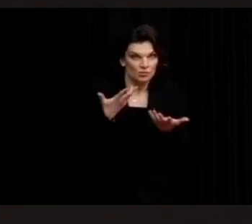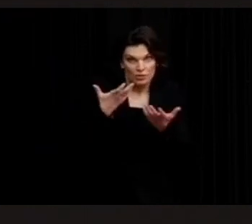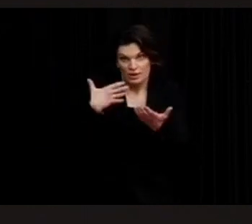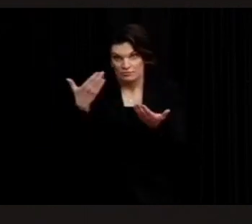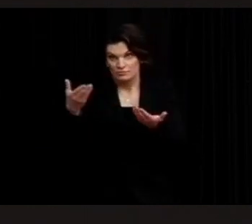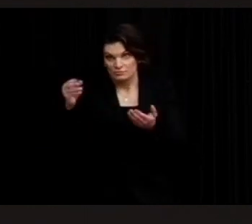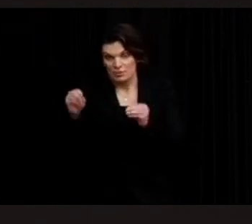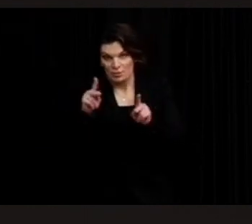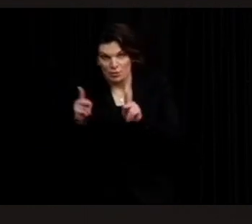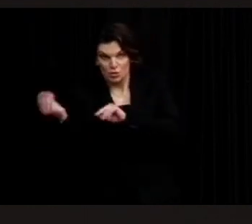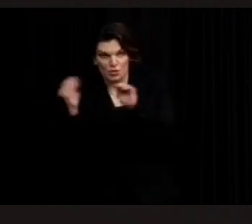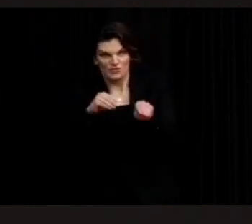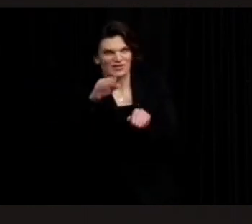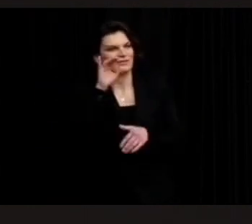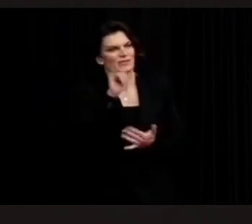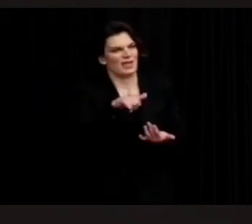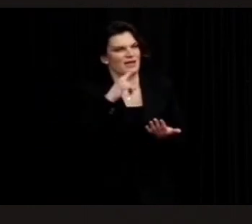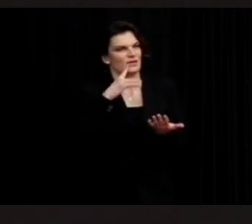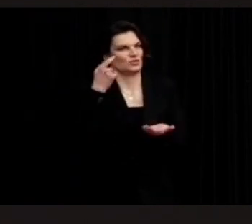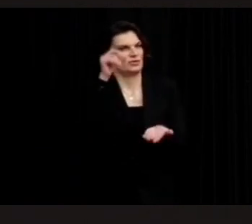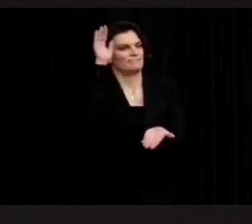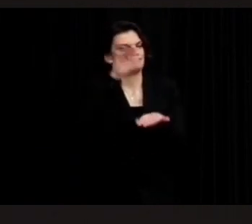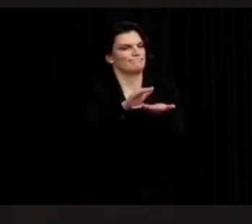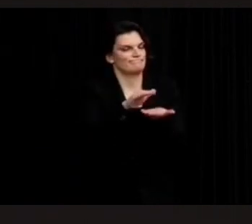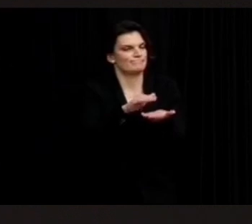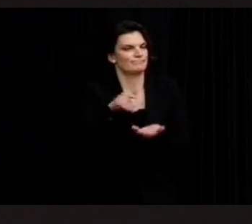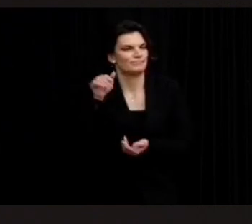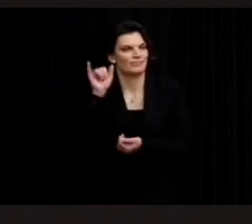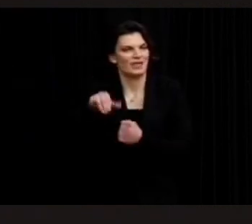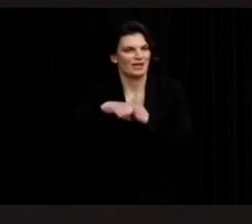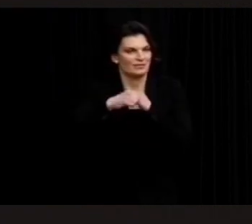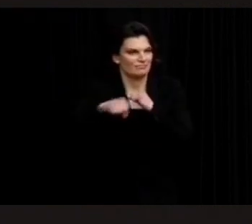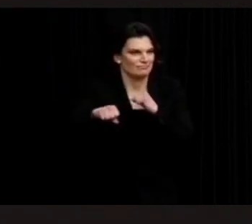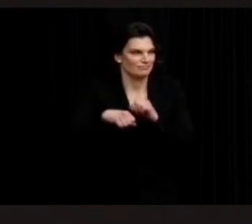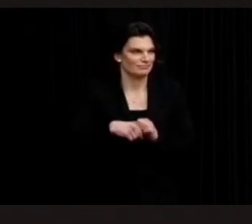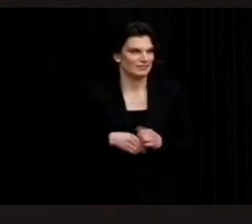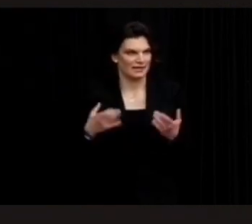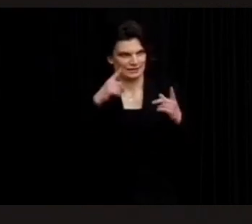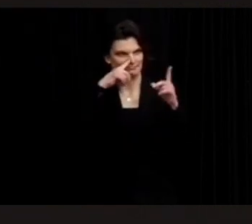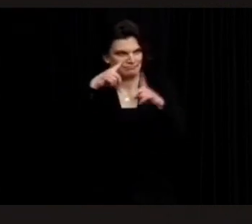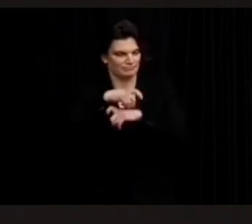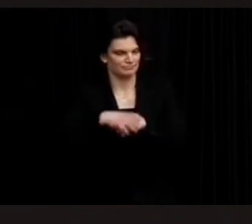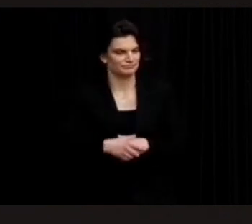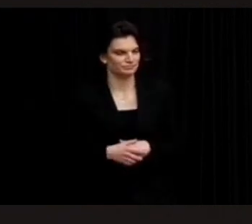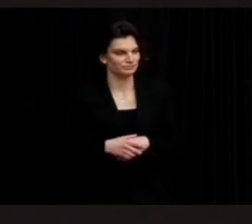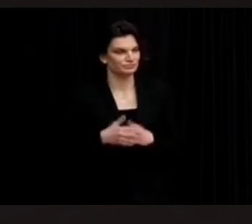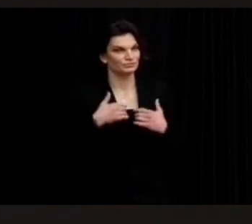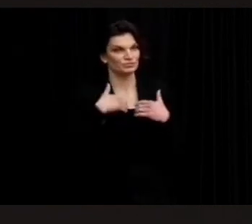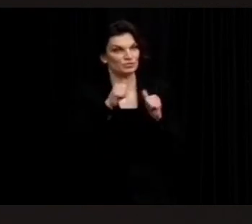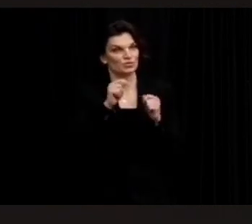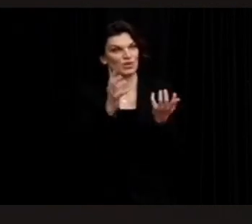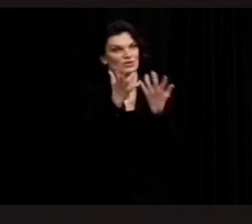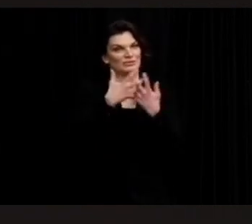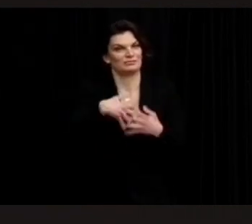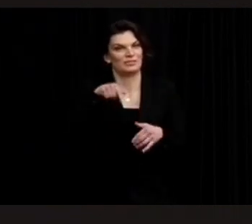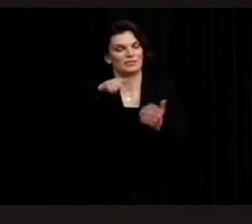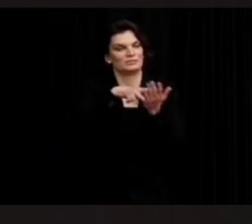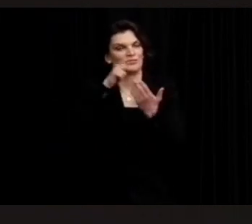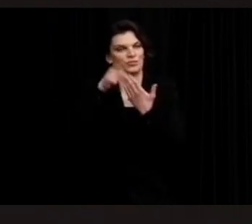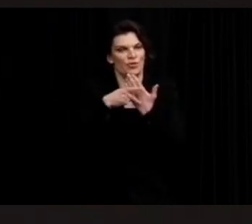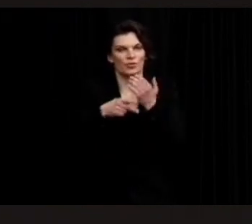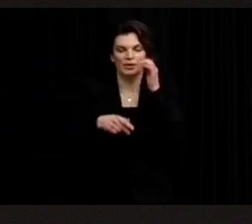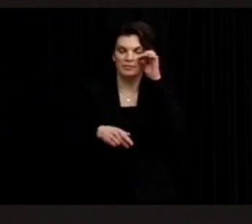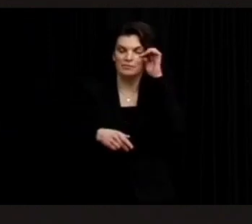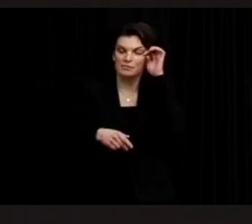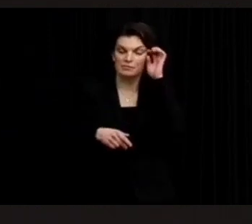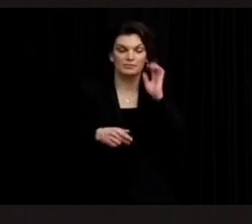those units. So those are just a few of the processes. We're also still reviewing processes as far as streamlining many of the things that